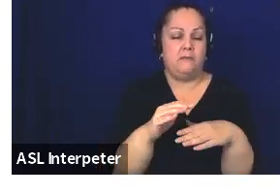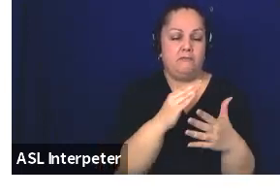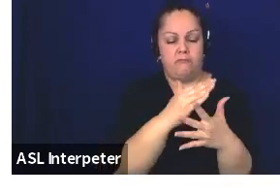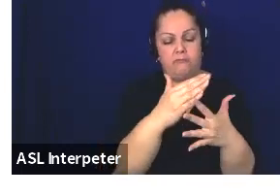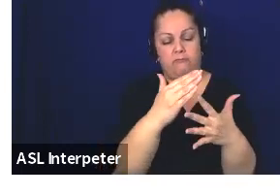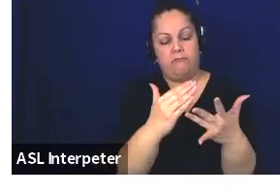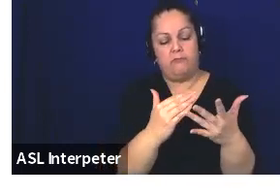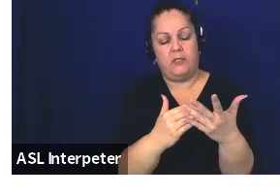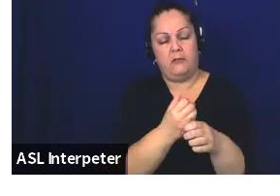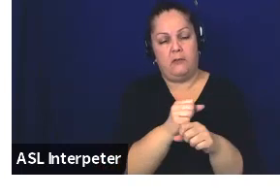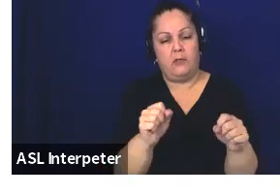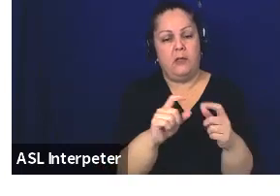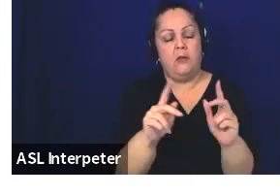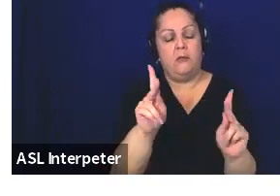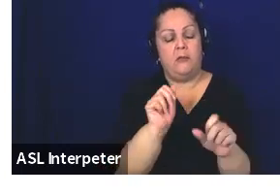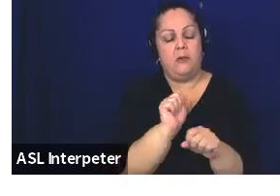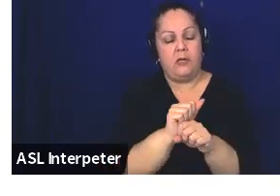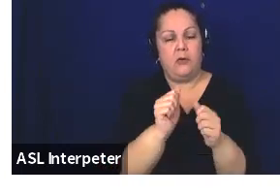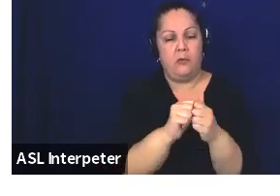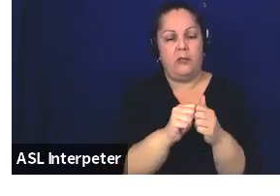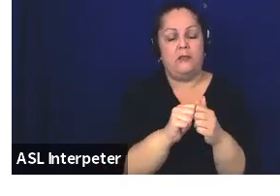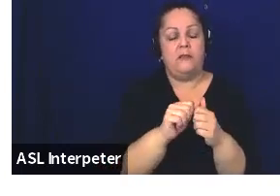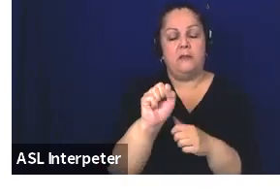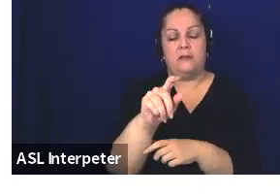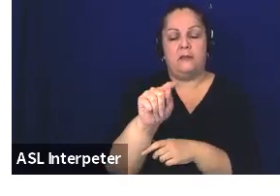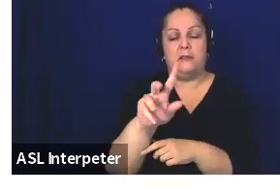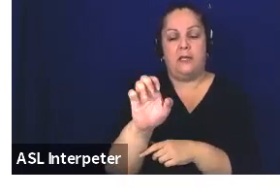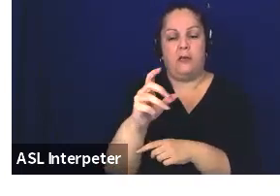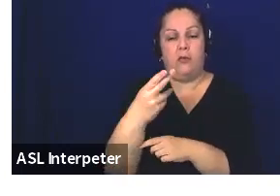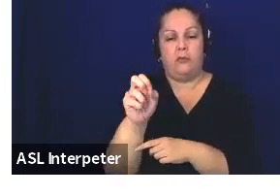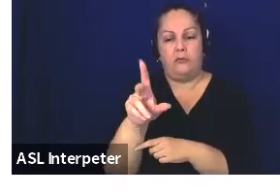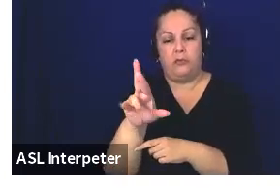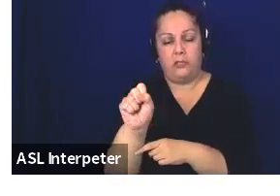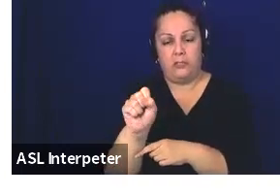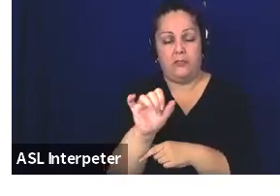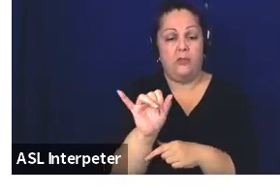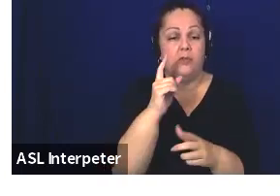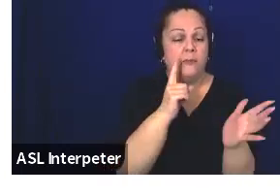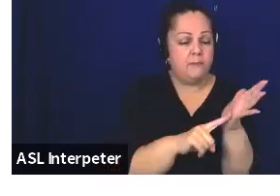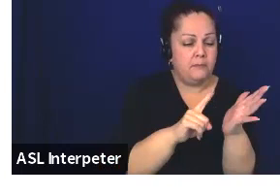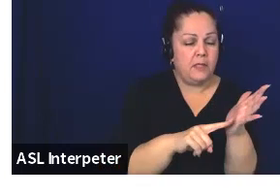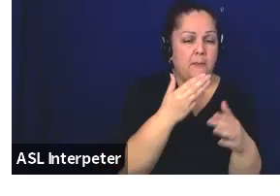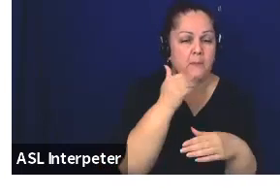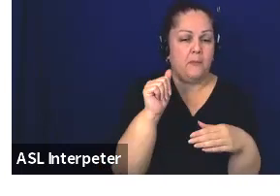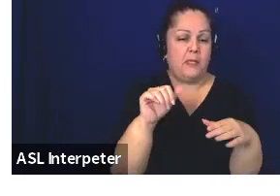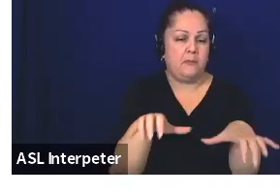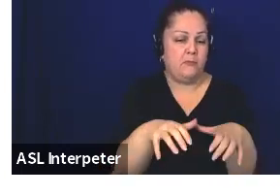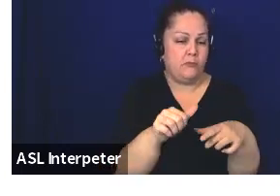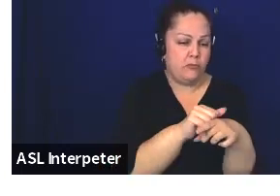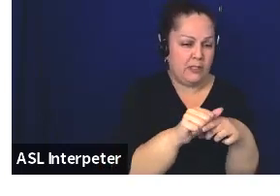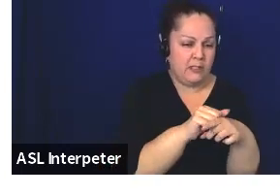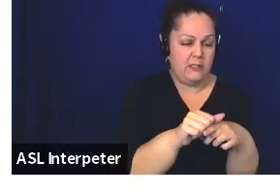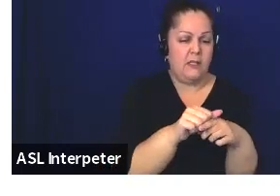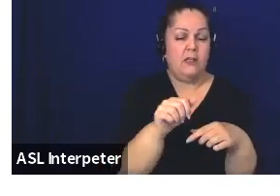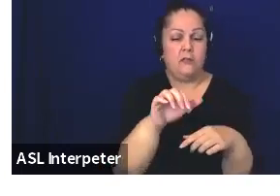with individuals working directly with stakeholders. And lastly, we'll explore best practices through practical case